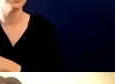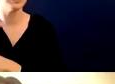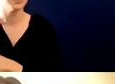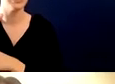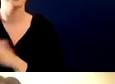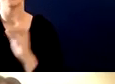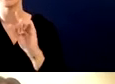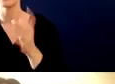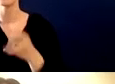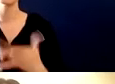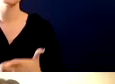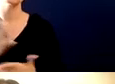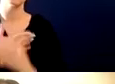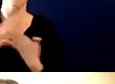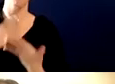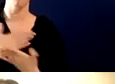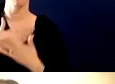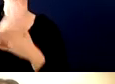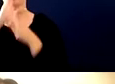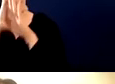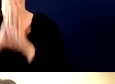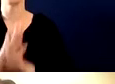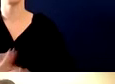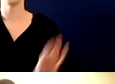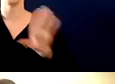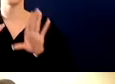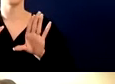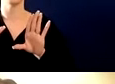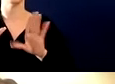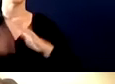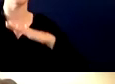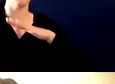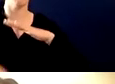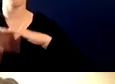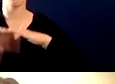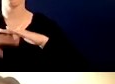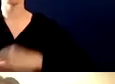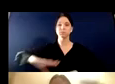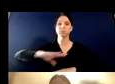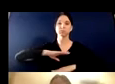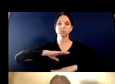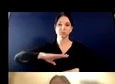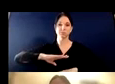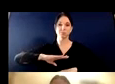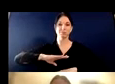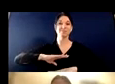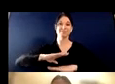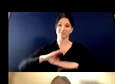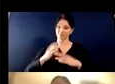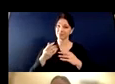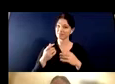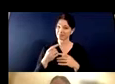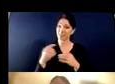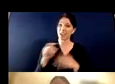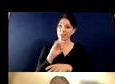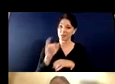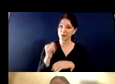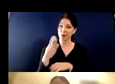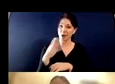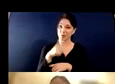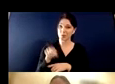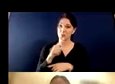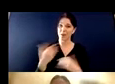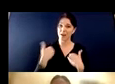joy and peace to help refill your cup. The task that you have of supporting our kids is no